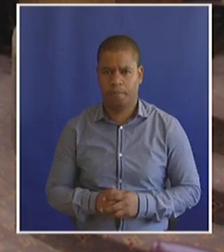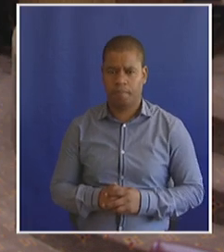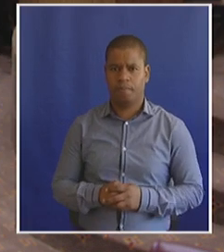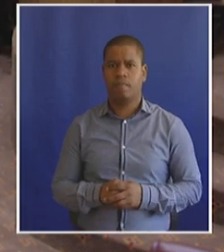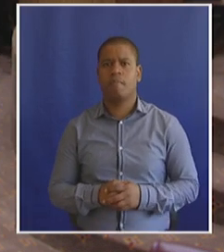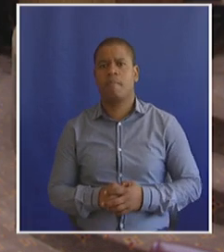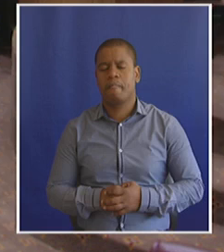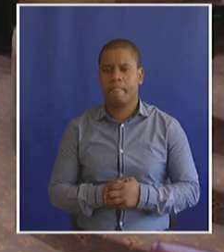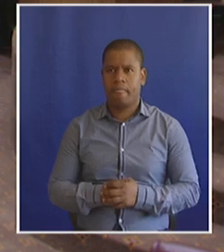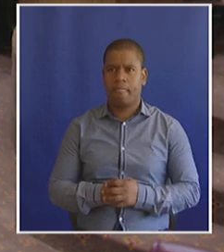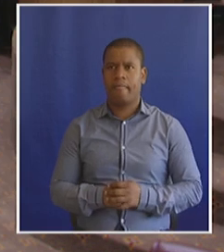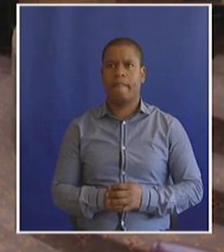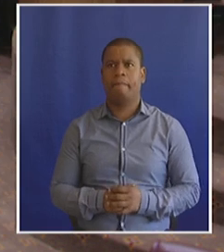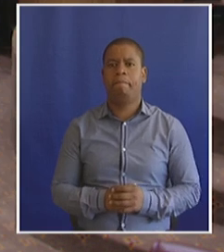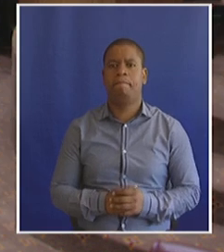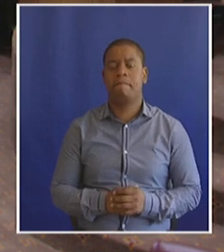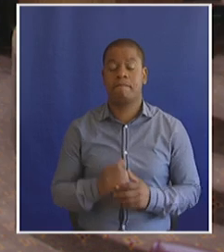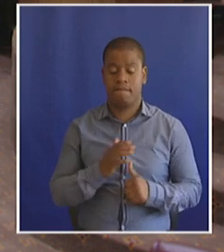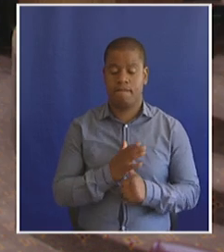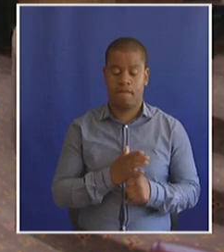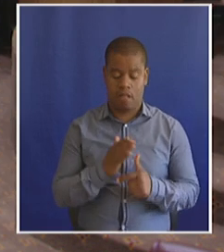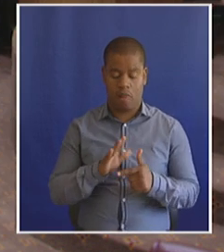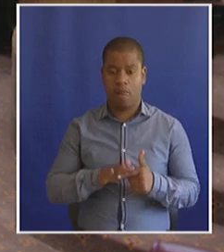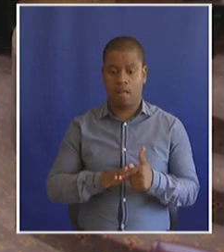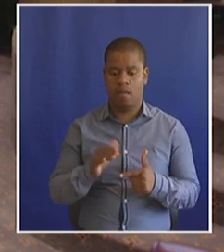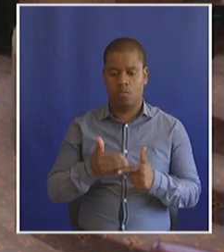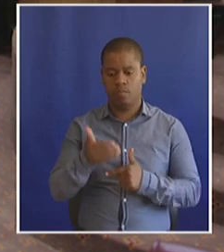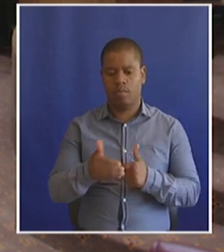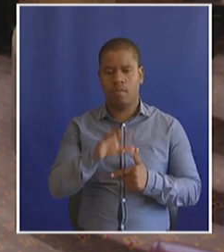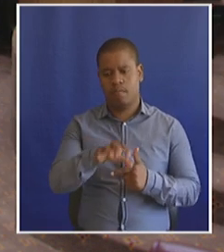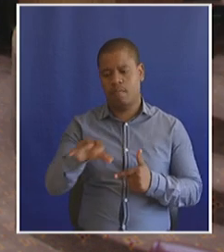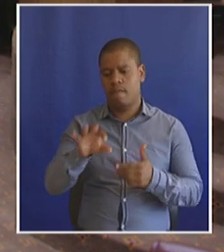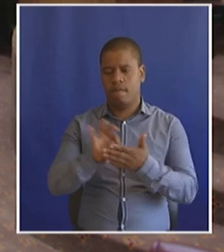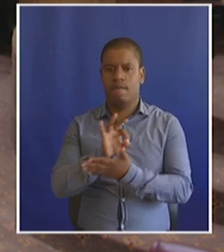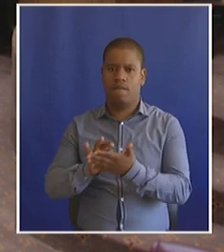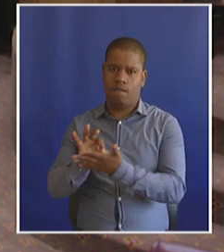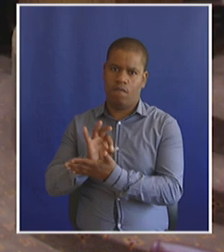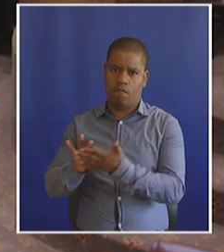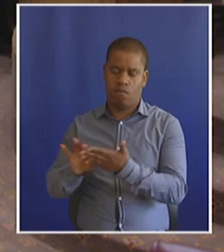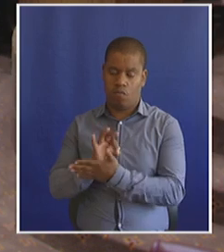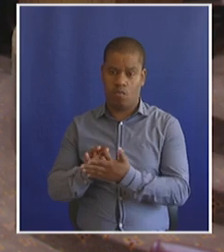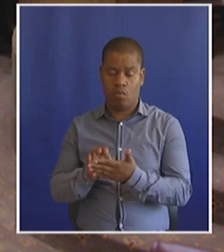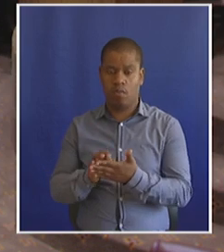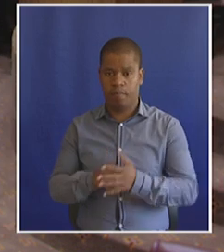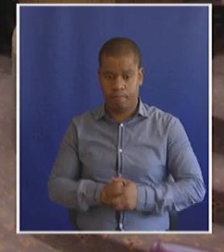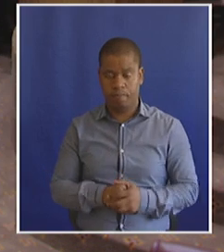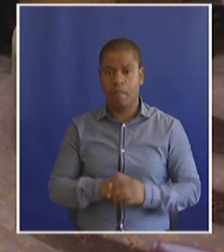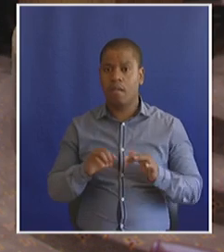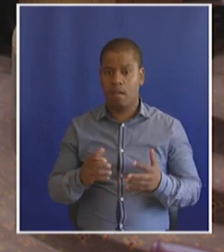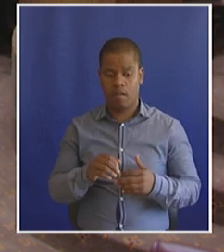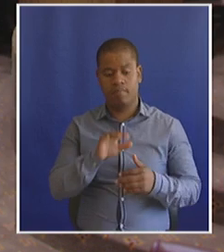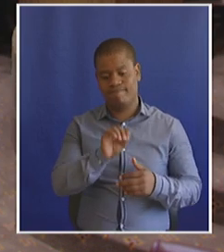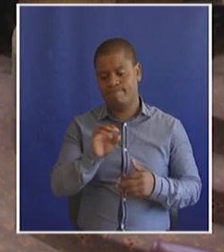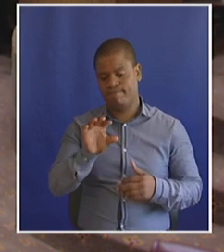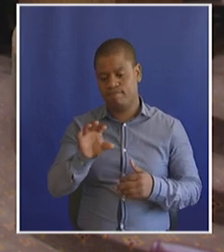declaration to be made. So we shall now proceed to the voting on the question. I shall do this in alphabetical order per